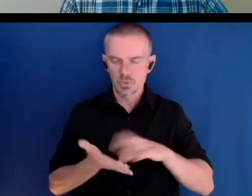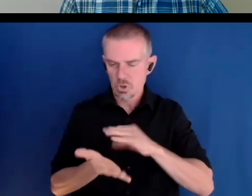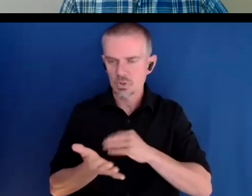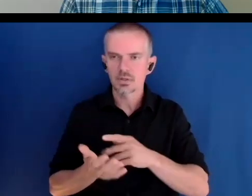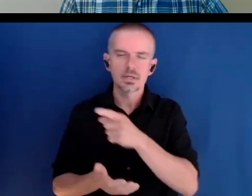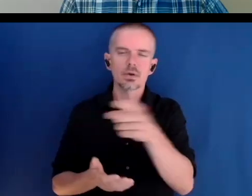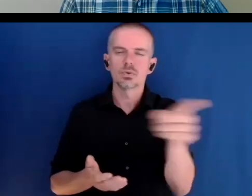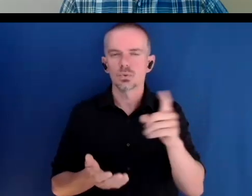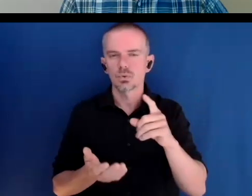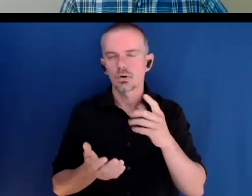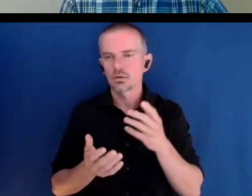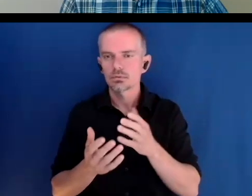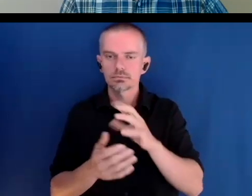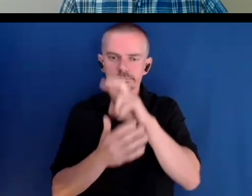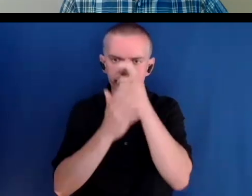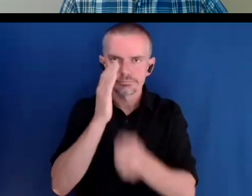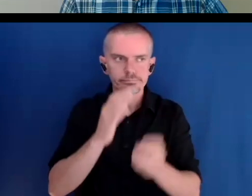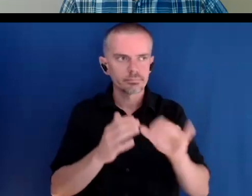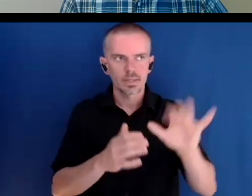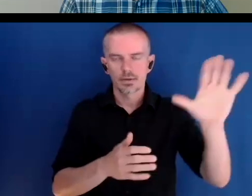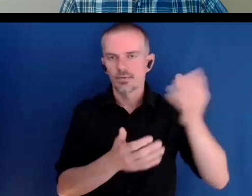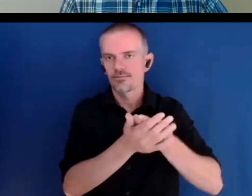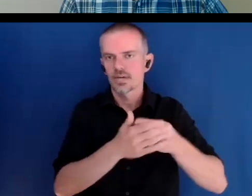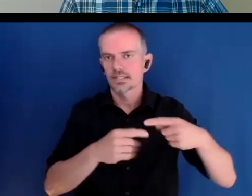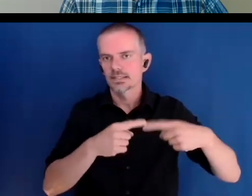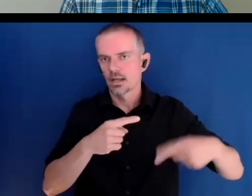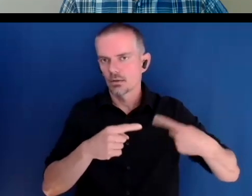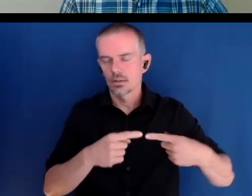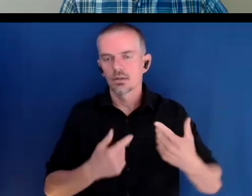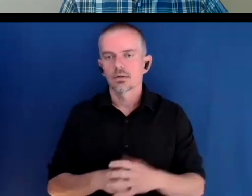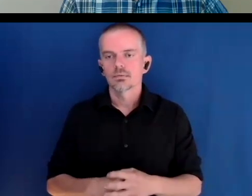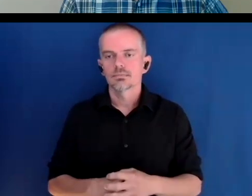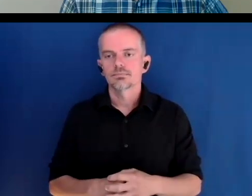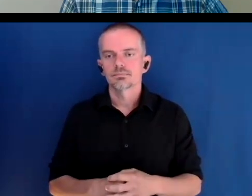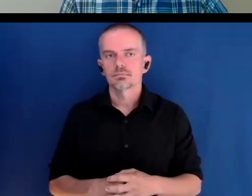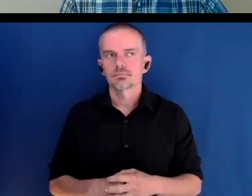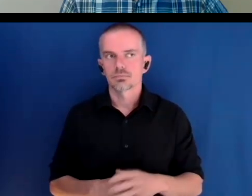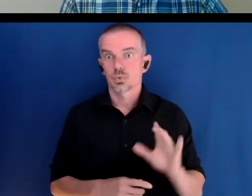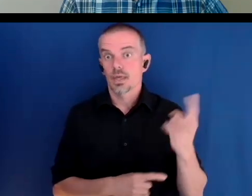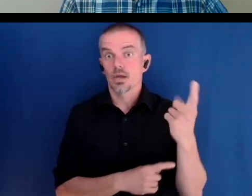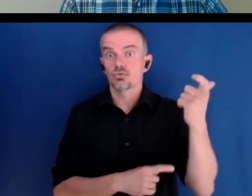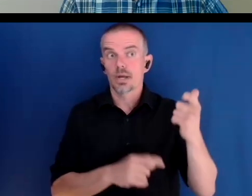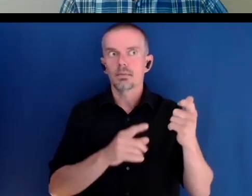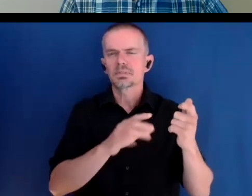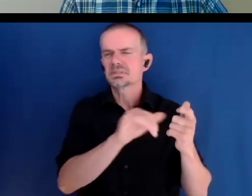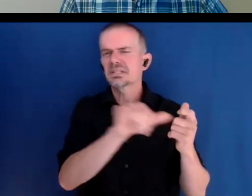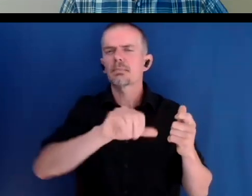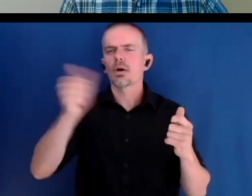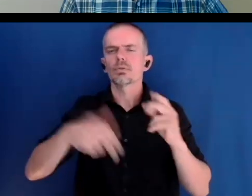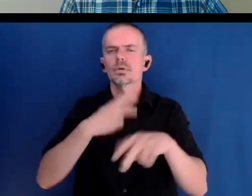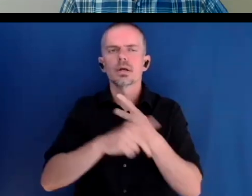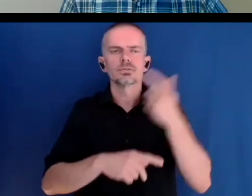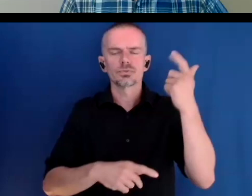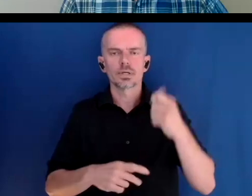into that funding cycle. And I think that's true for the other grant programs as well, just kind of recognizing